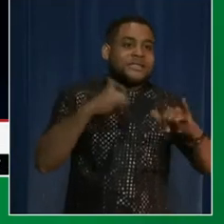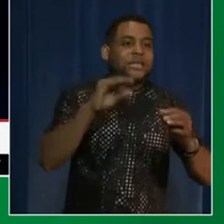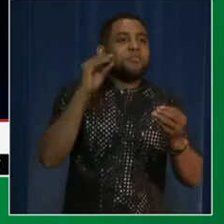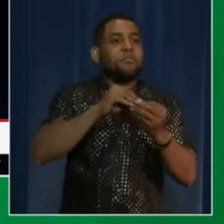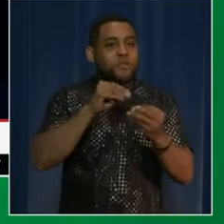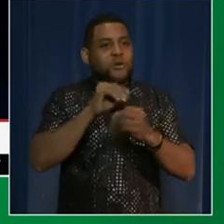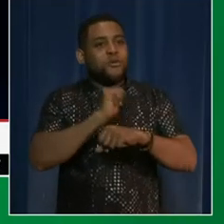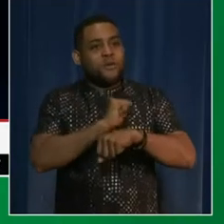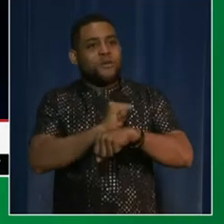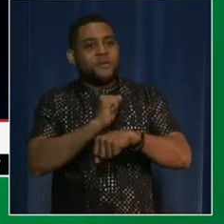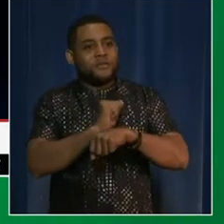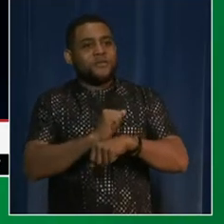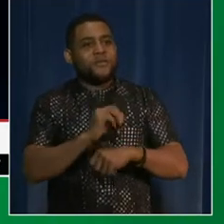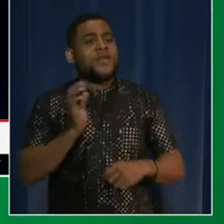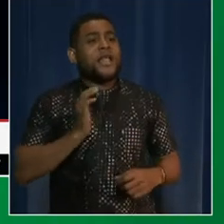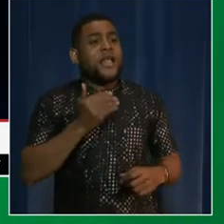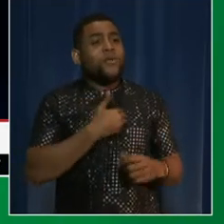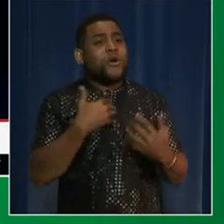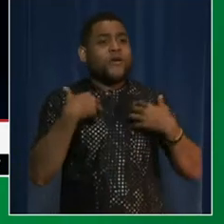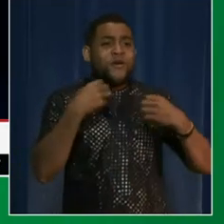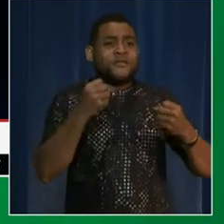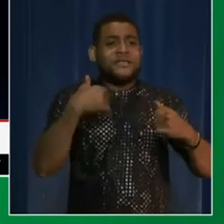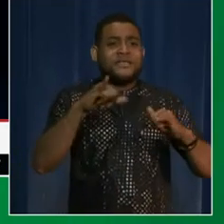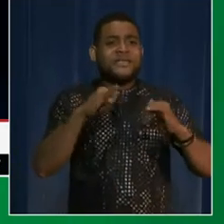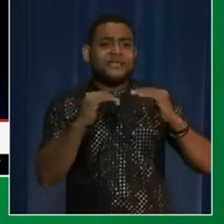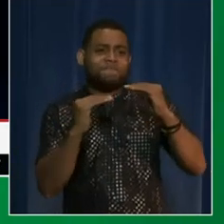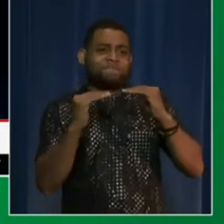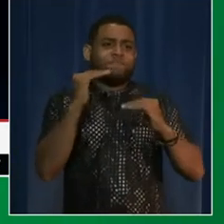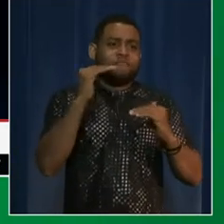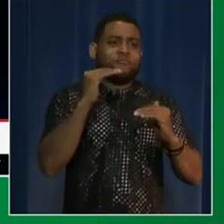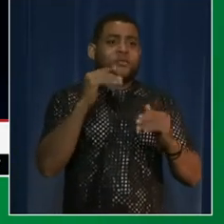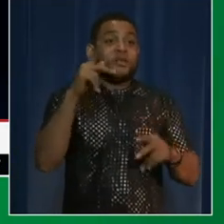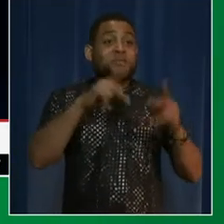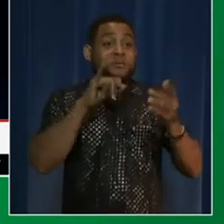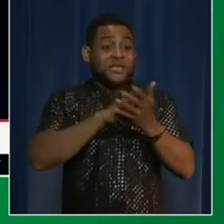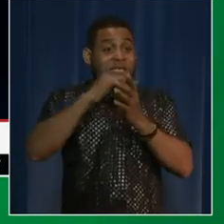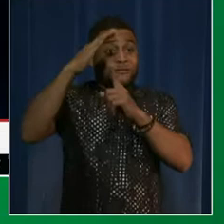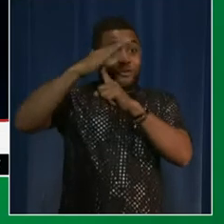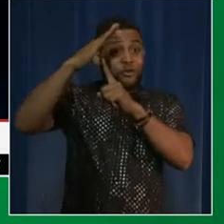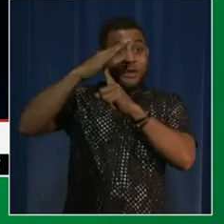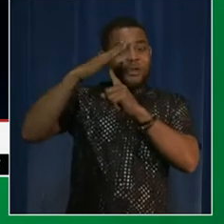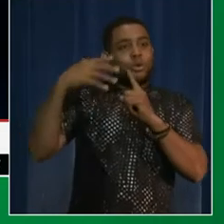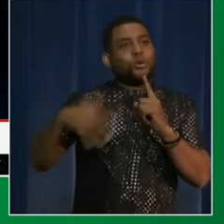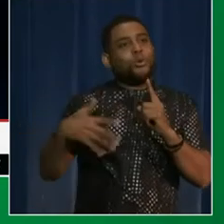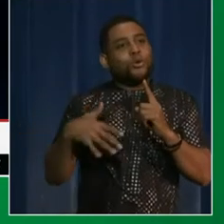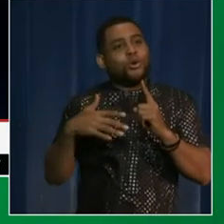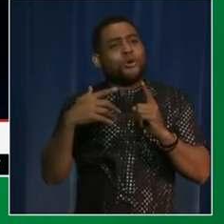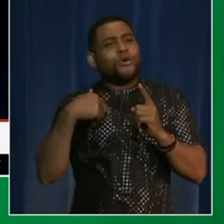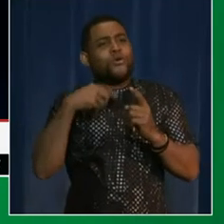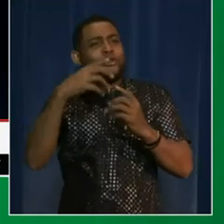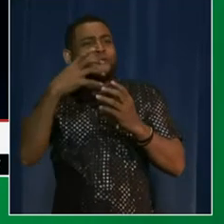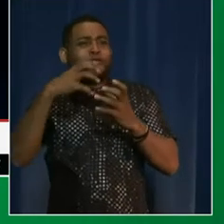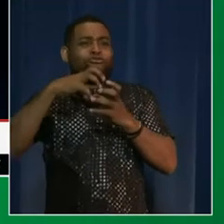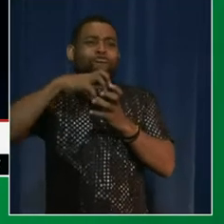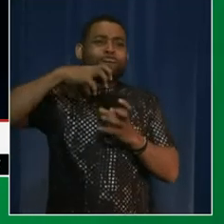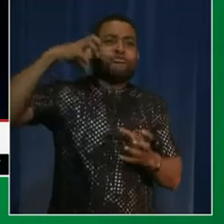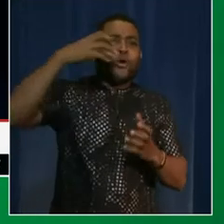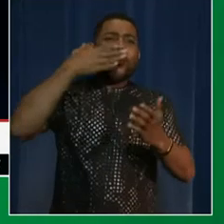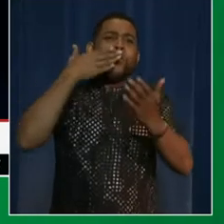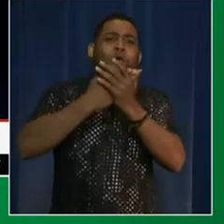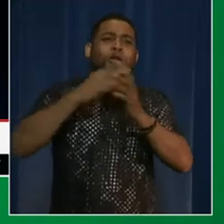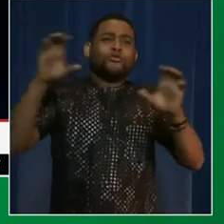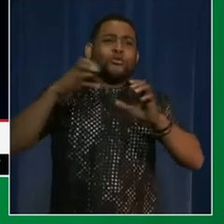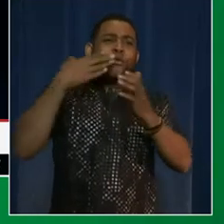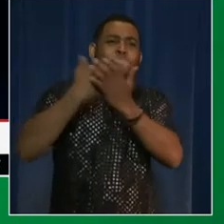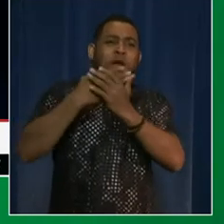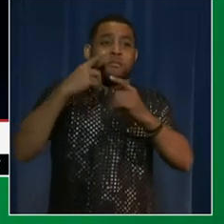still slightly uneven. Those at the top of our economic ladder continue to do well, and we must acknowledge that those who were hit hard